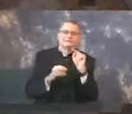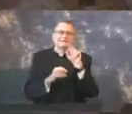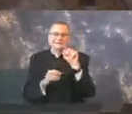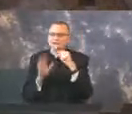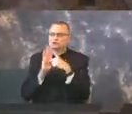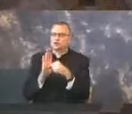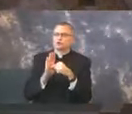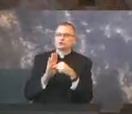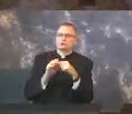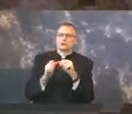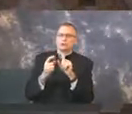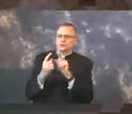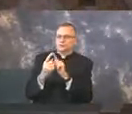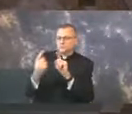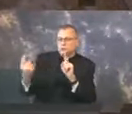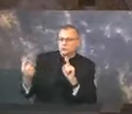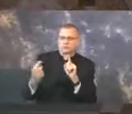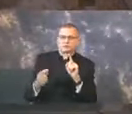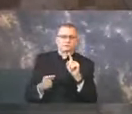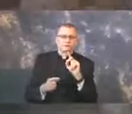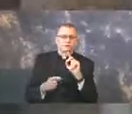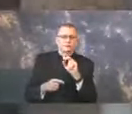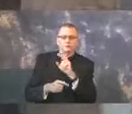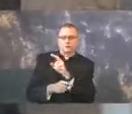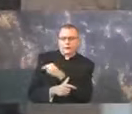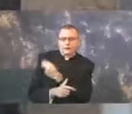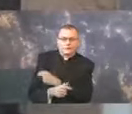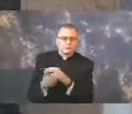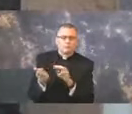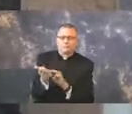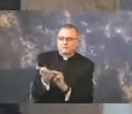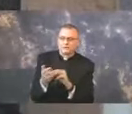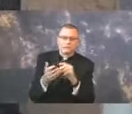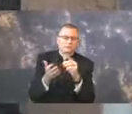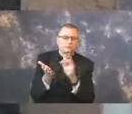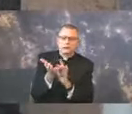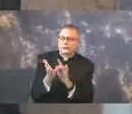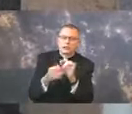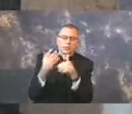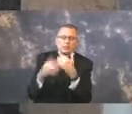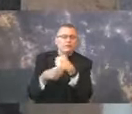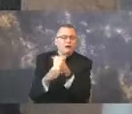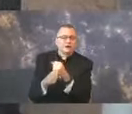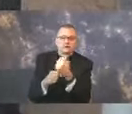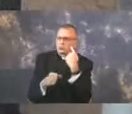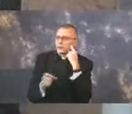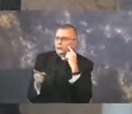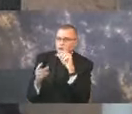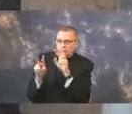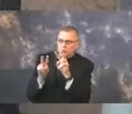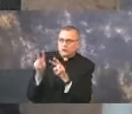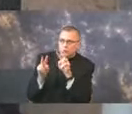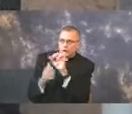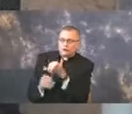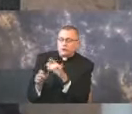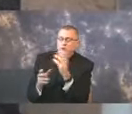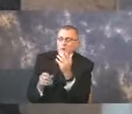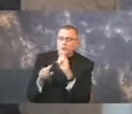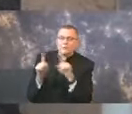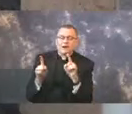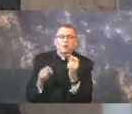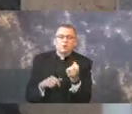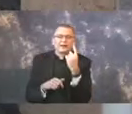social distancing. But in the end, this crisis has laid before all of us the limits of science and our own